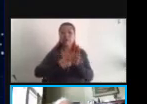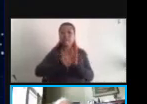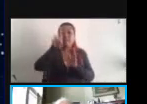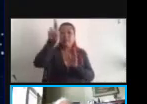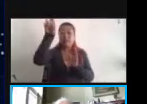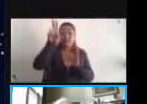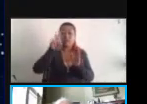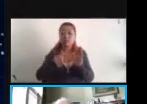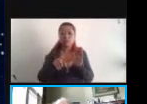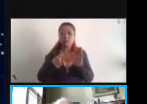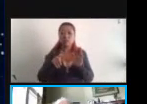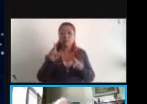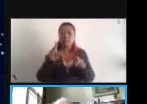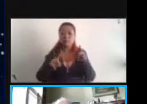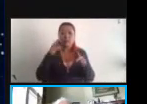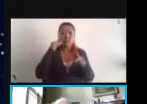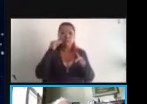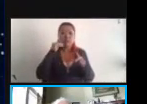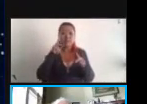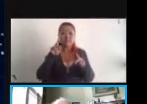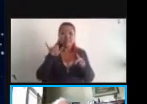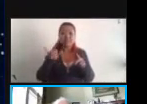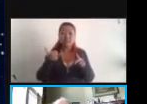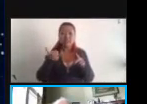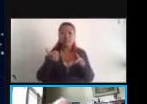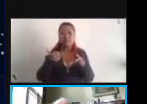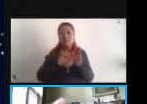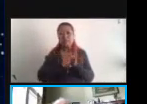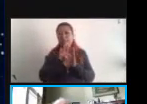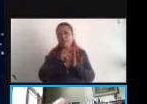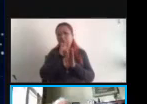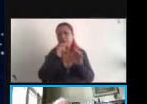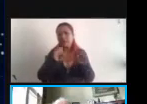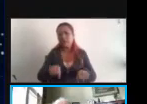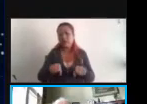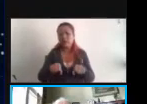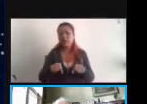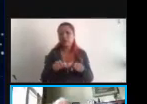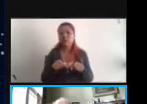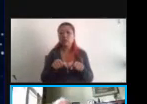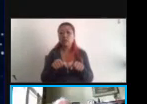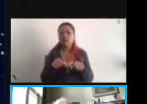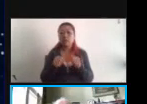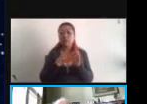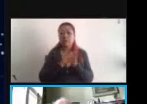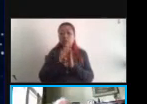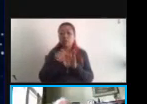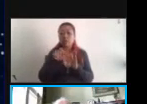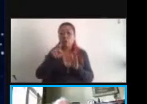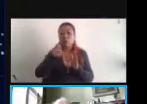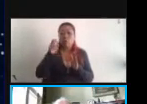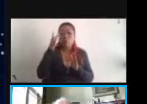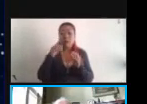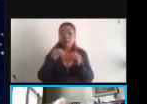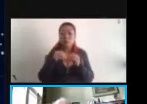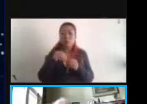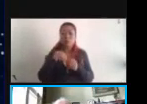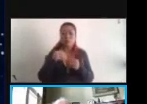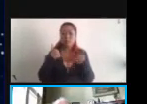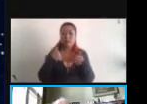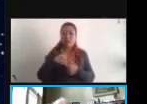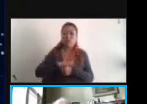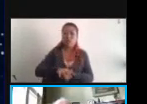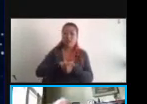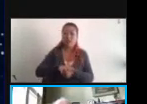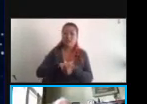that have a propensity for developing kidney stones, because you're putting additional stresses on the body with fluid losses, loss